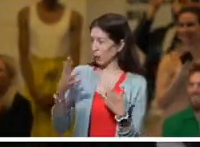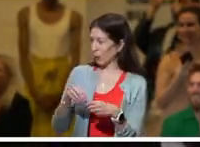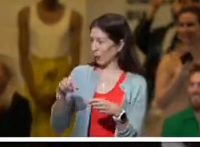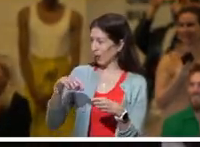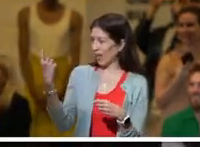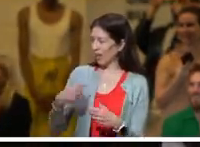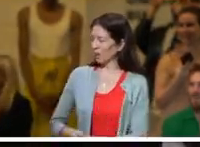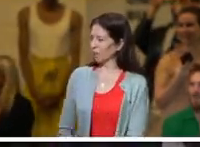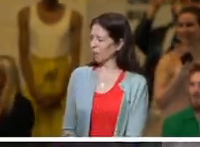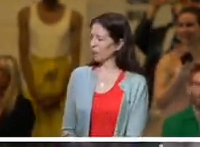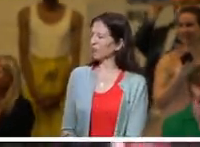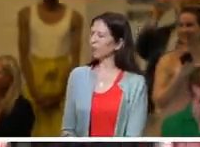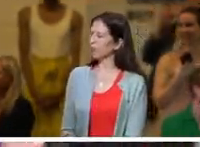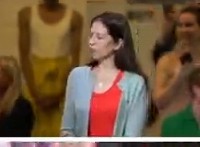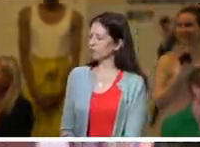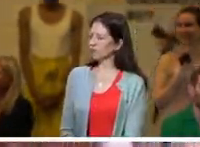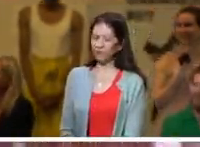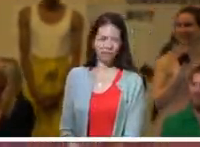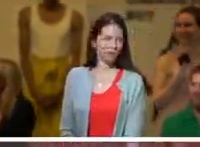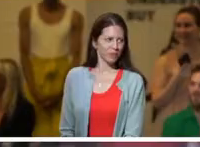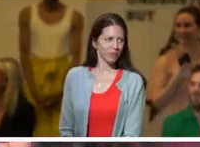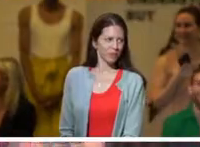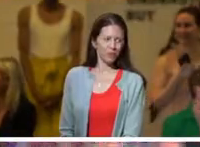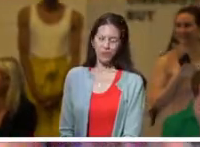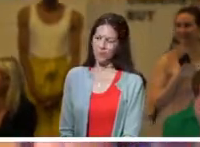Y'all give it up for Joey Jett with Jett Brand.